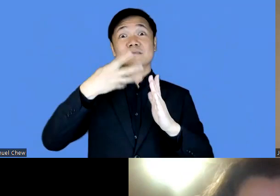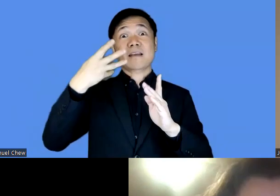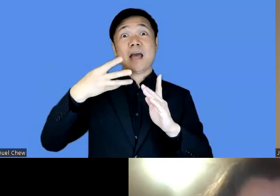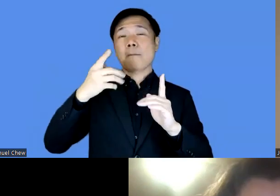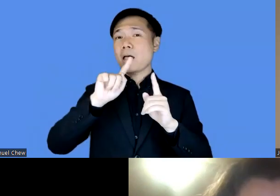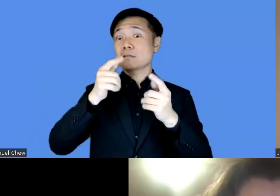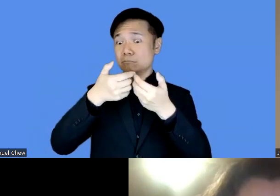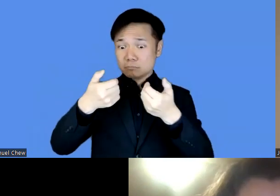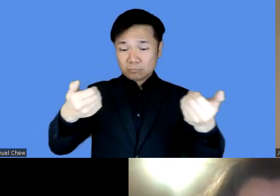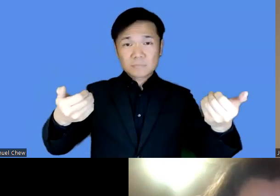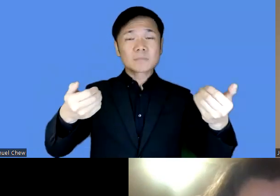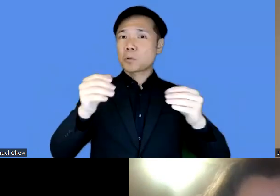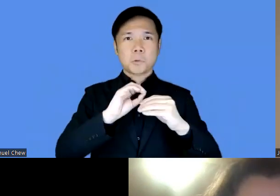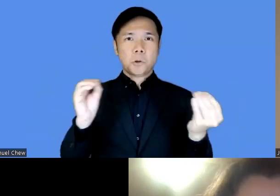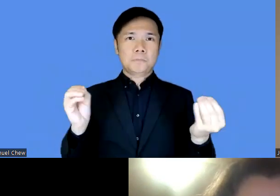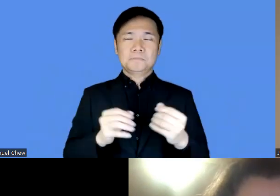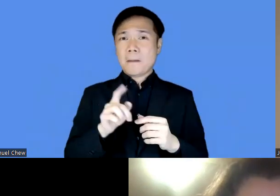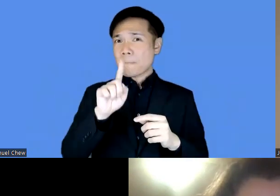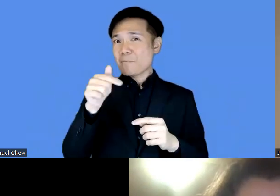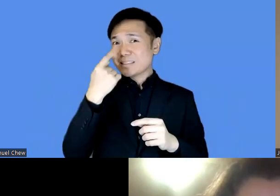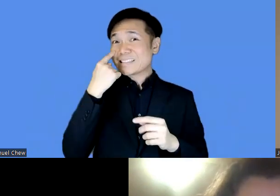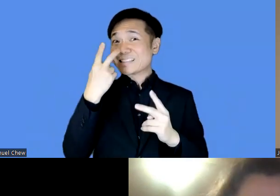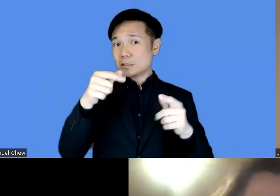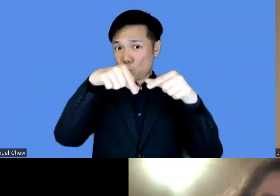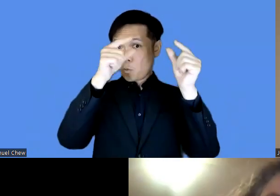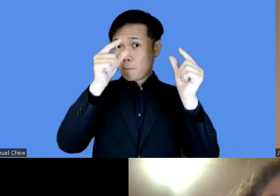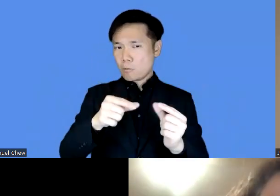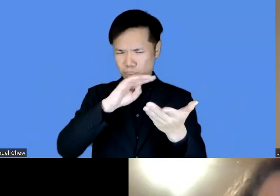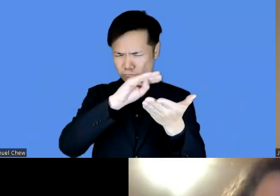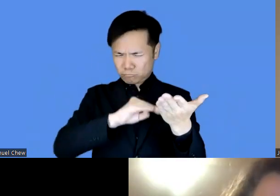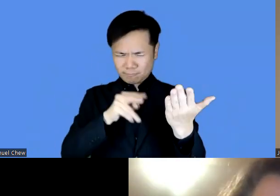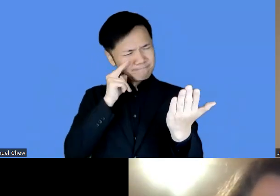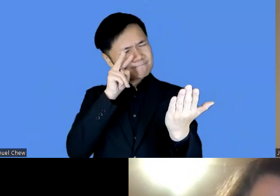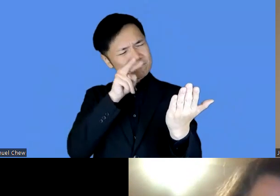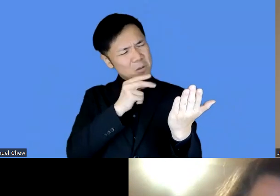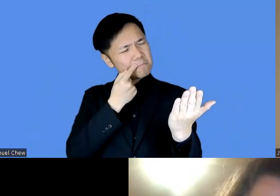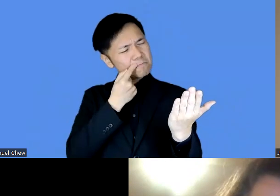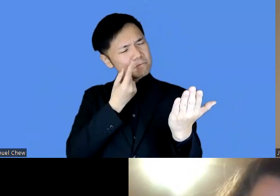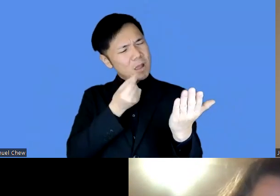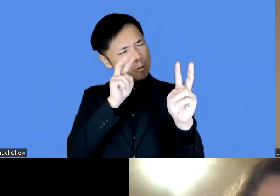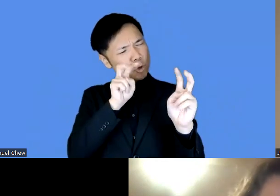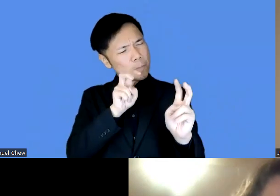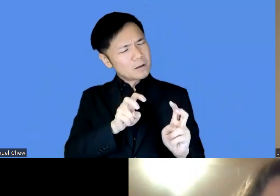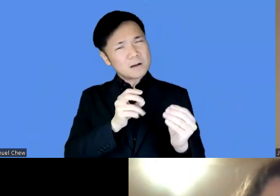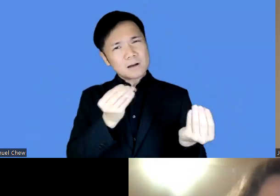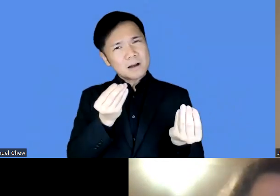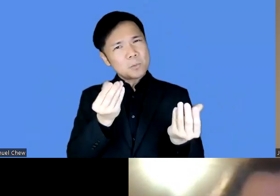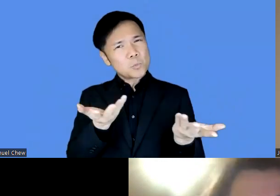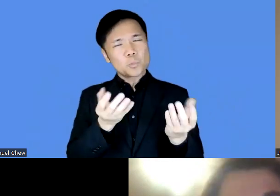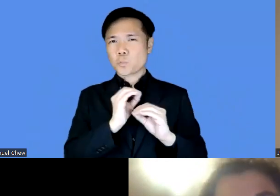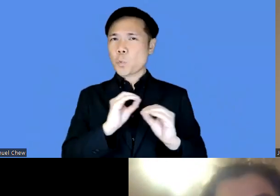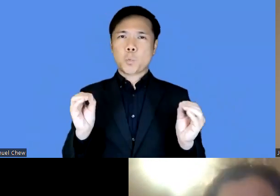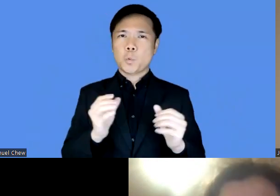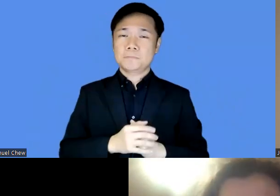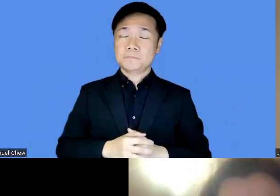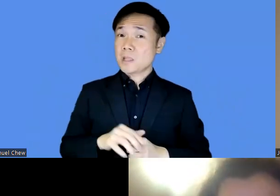look at census or survey reports. This has contributed to persons with disabilities being often